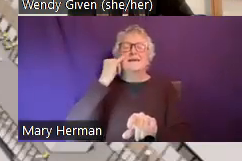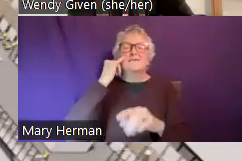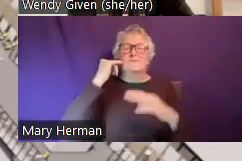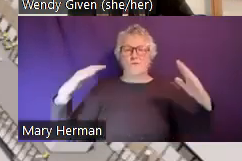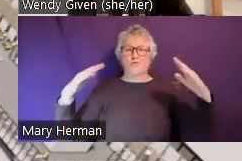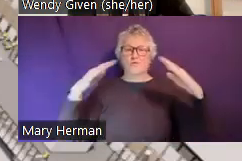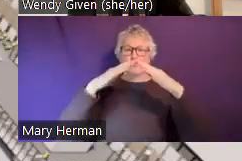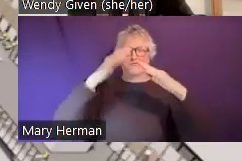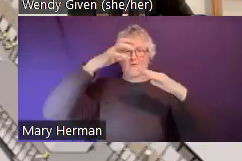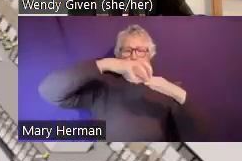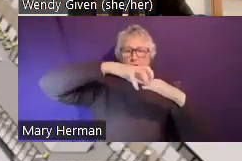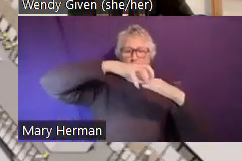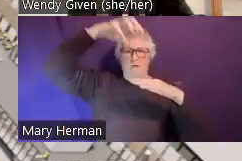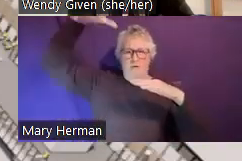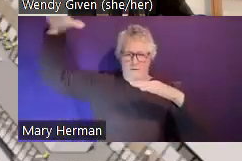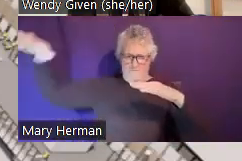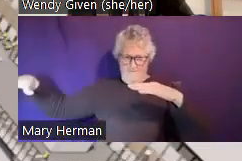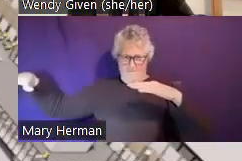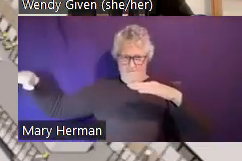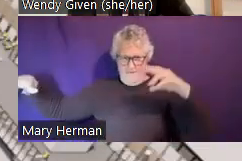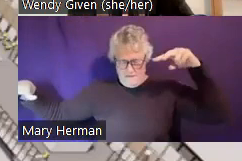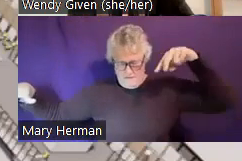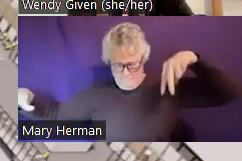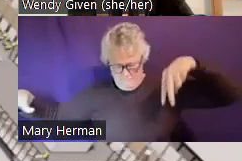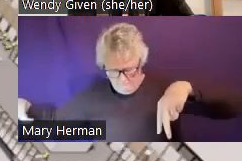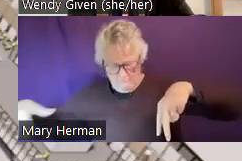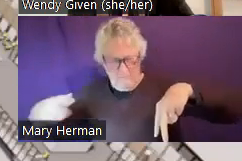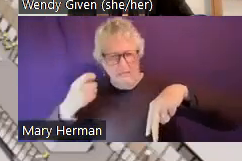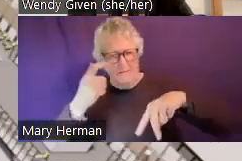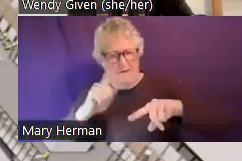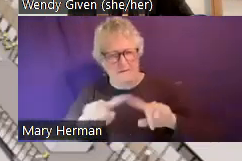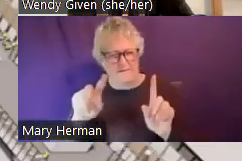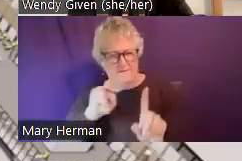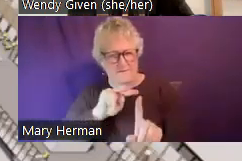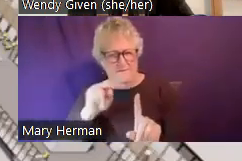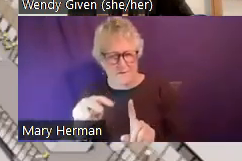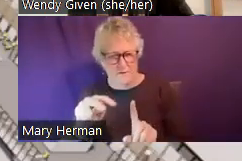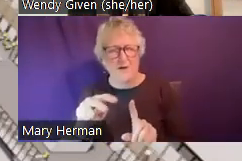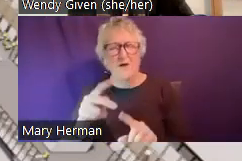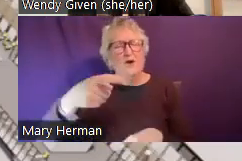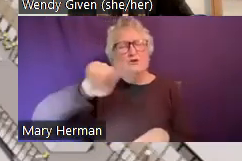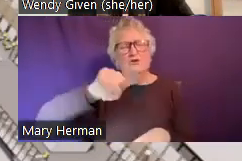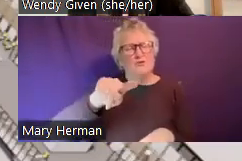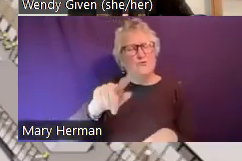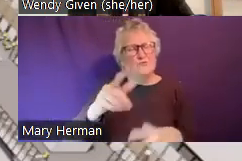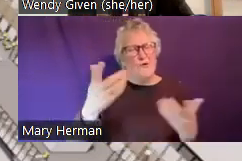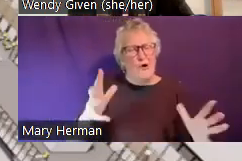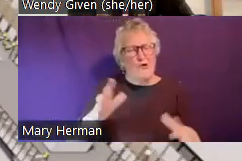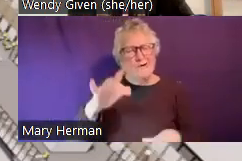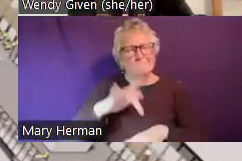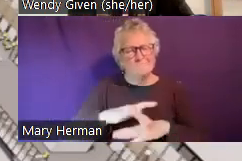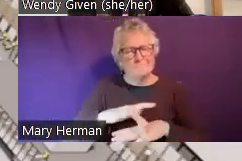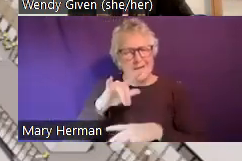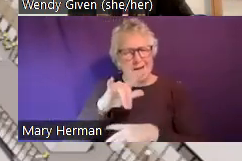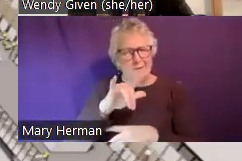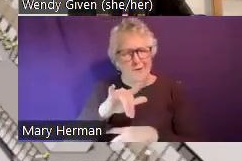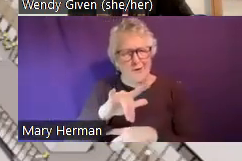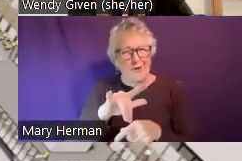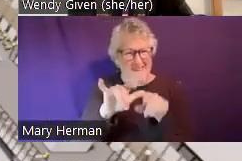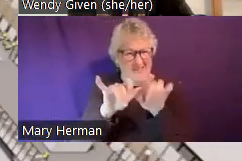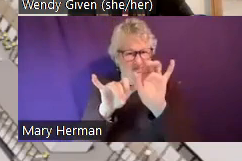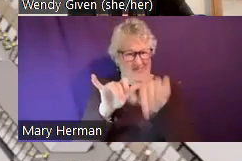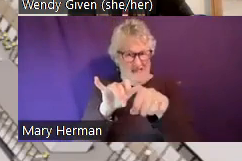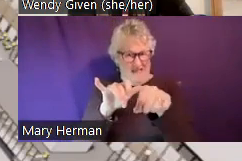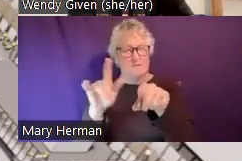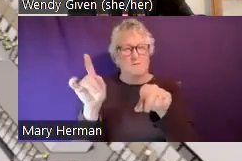of look at this. For those of you who've been to the airport, this is where that canopy was and where you come